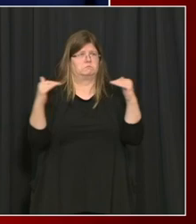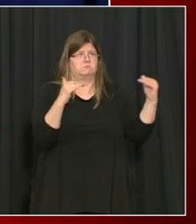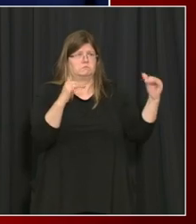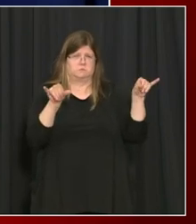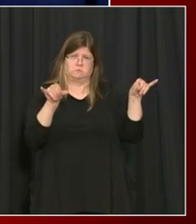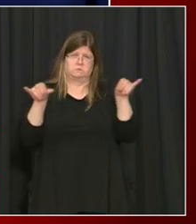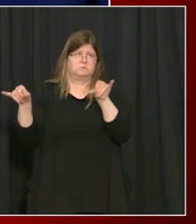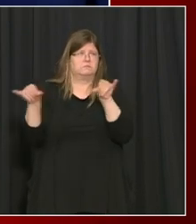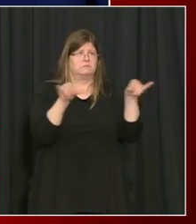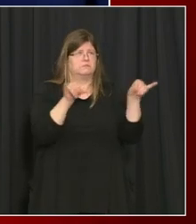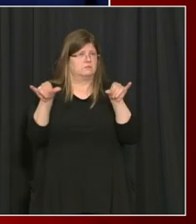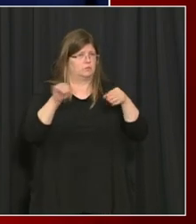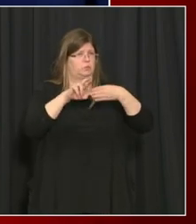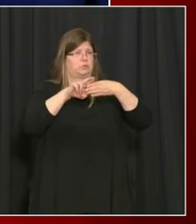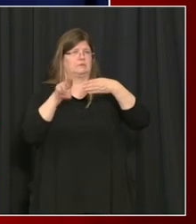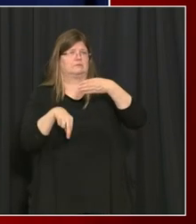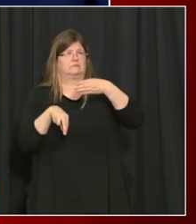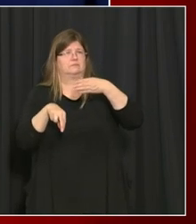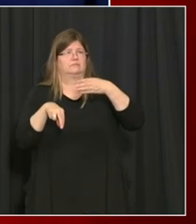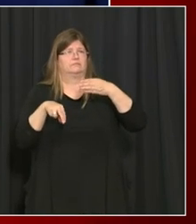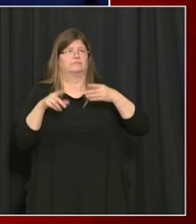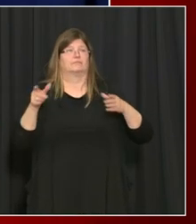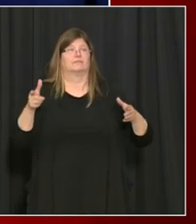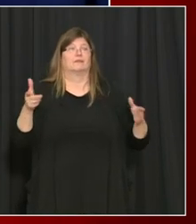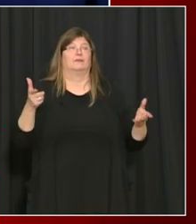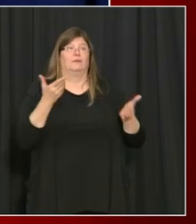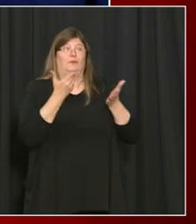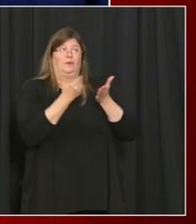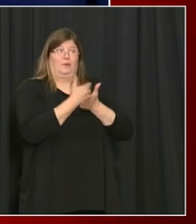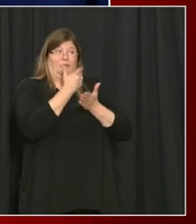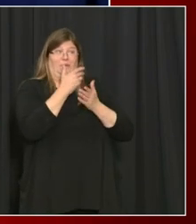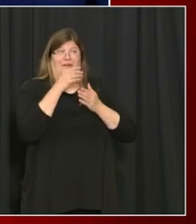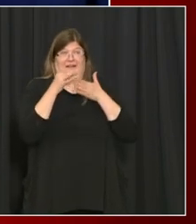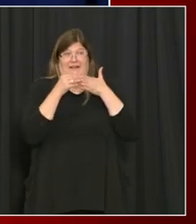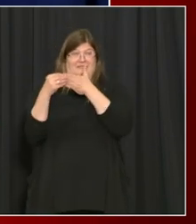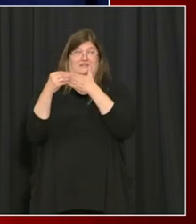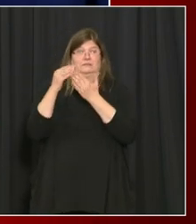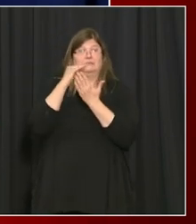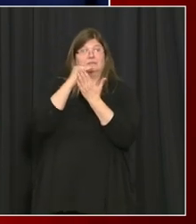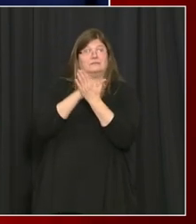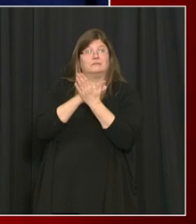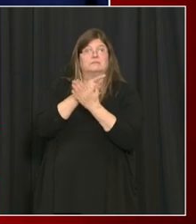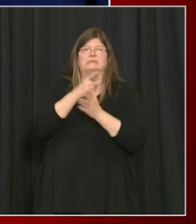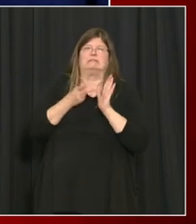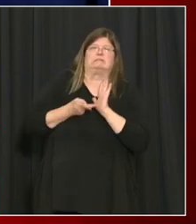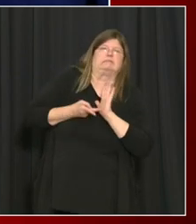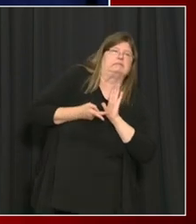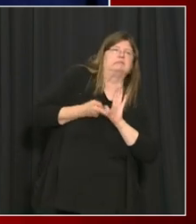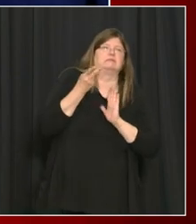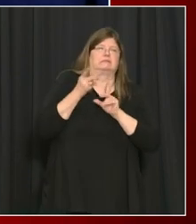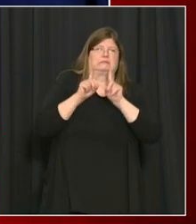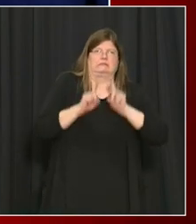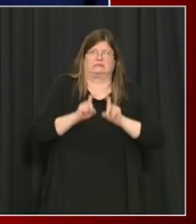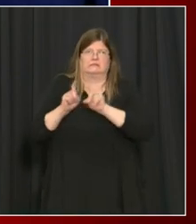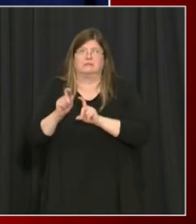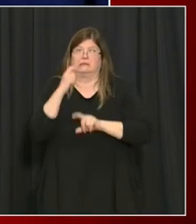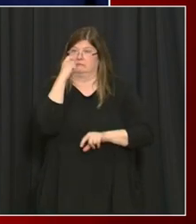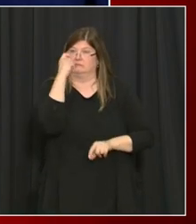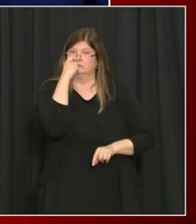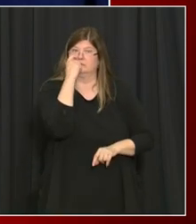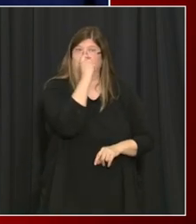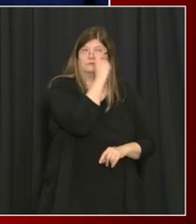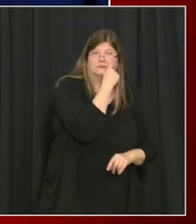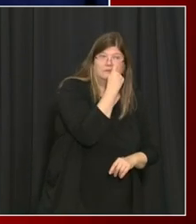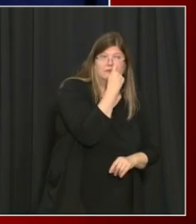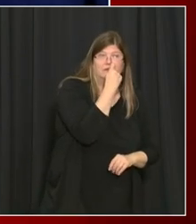When the new guidance came out from the manufacturer, we actually now double test or double swab. So we take 2 swabs, we bring those